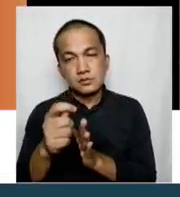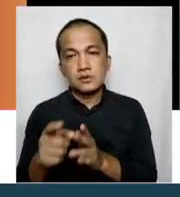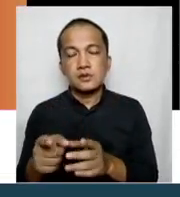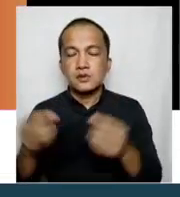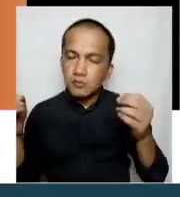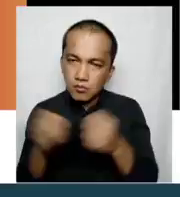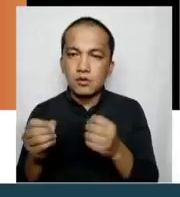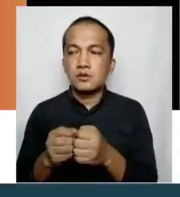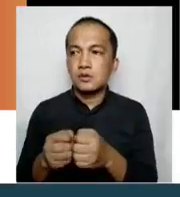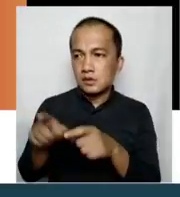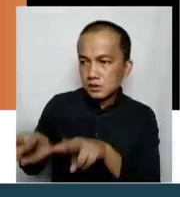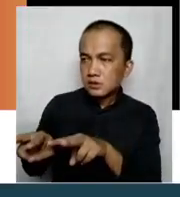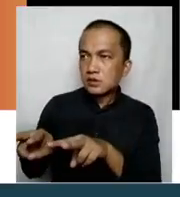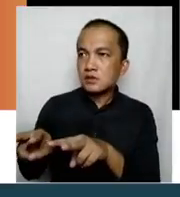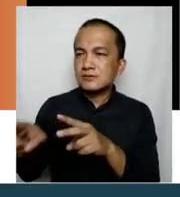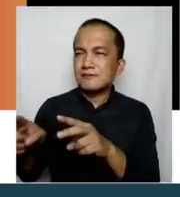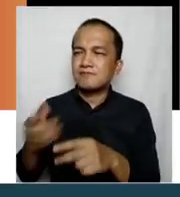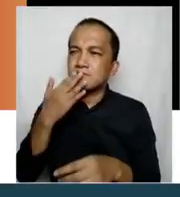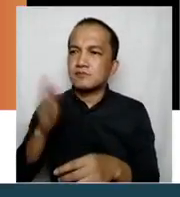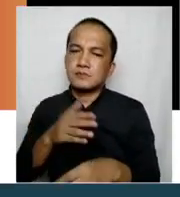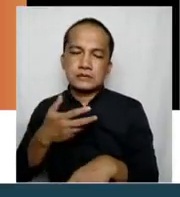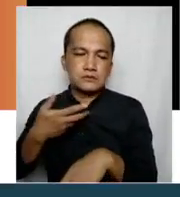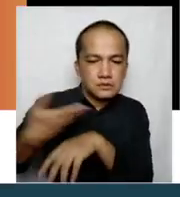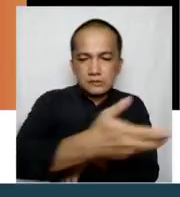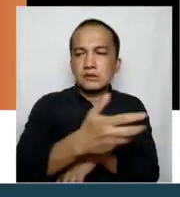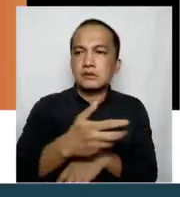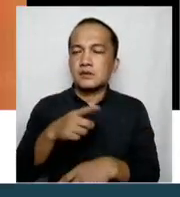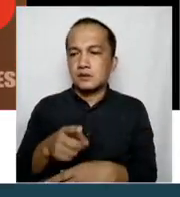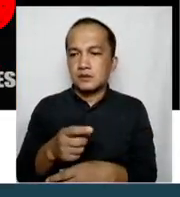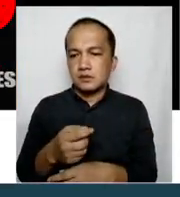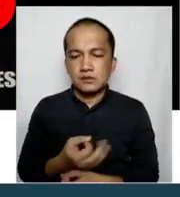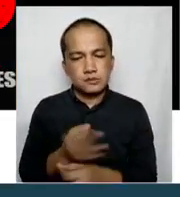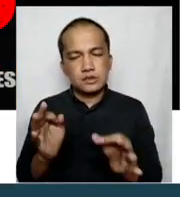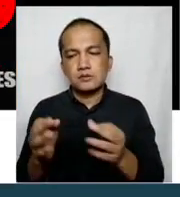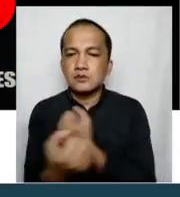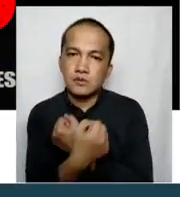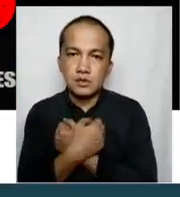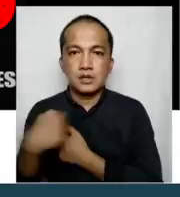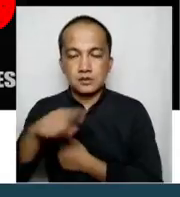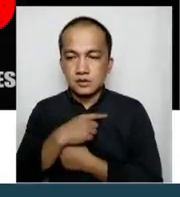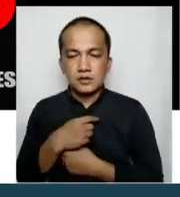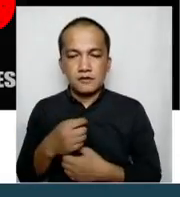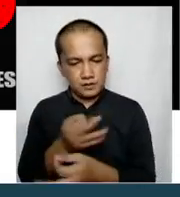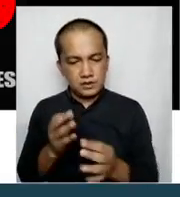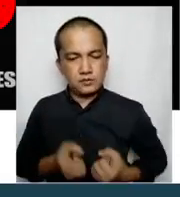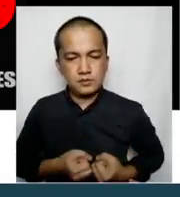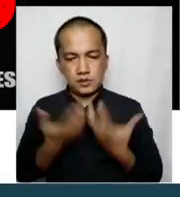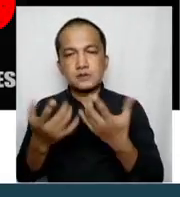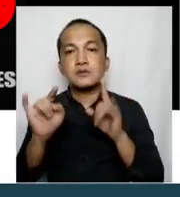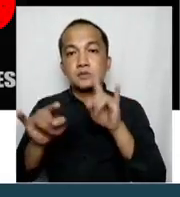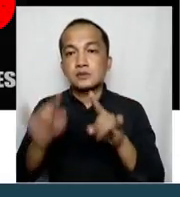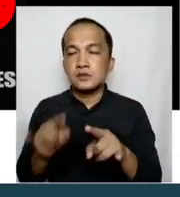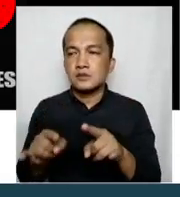And we see it as a malicious attack, really, mm-hmm. on freedoms that we hold dear, mm-hmm. such as freedom of expression and the press. Mm-hmm.